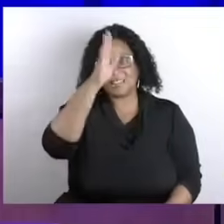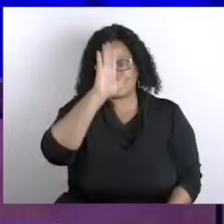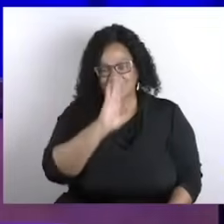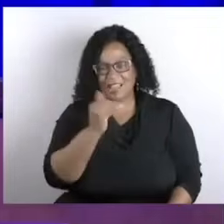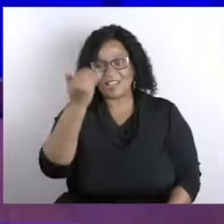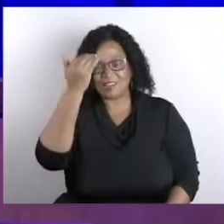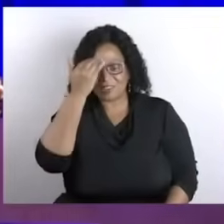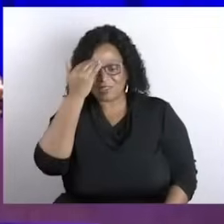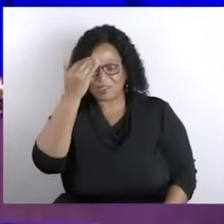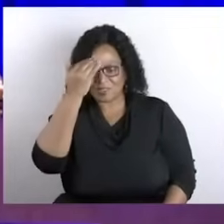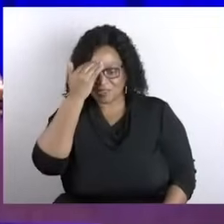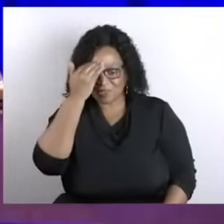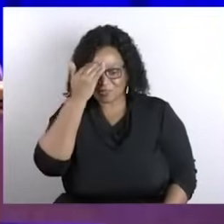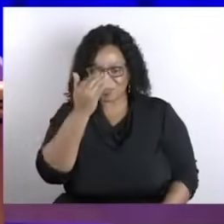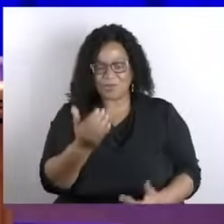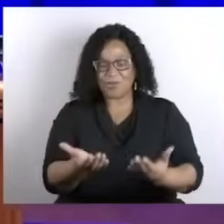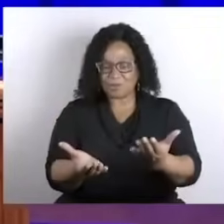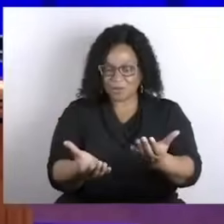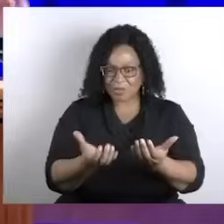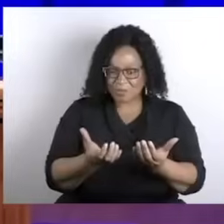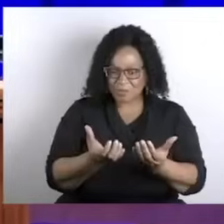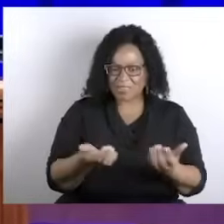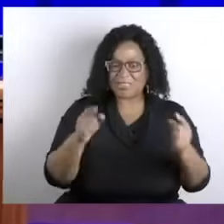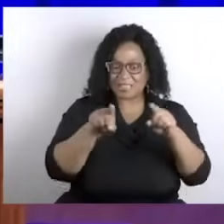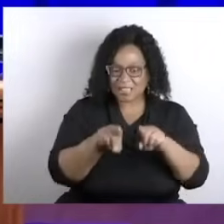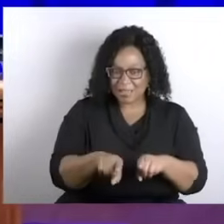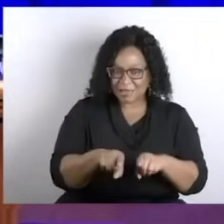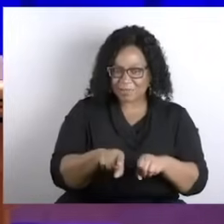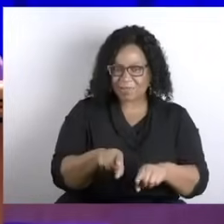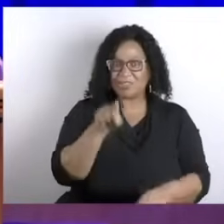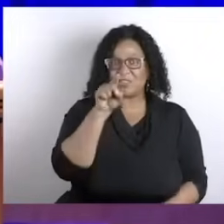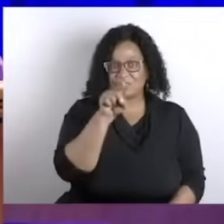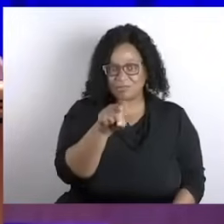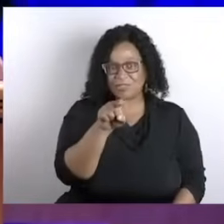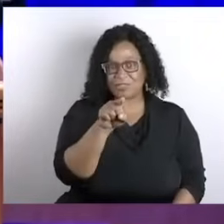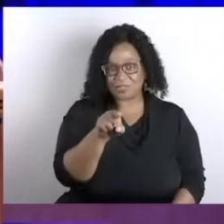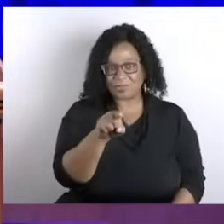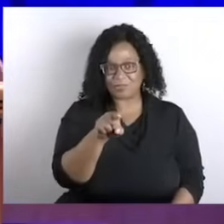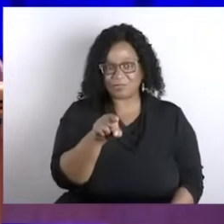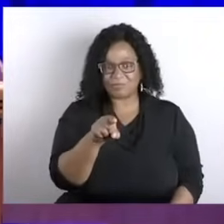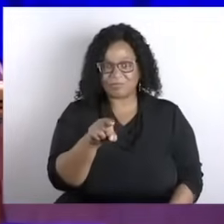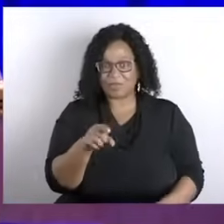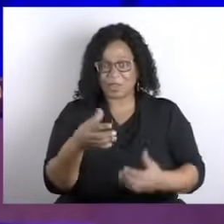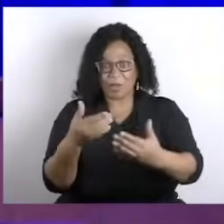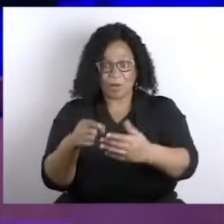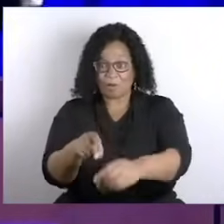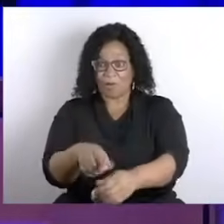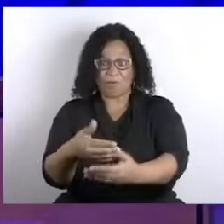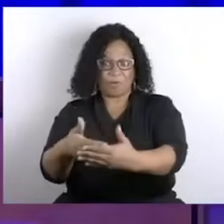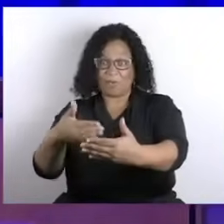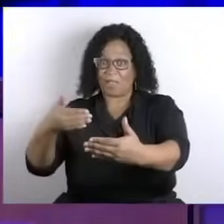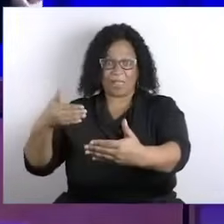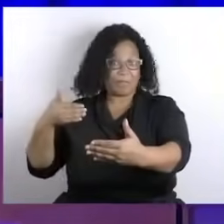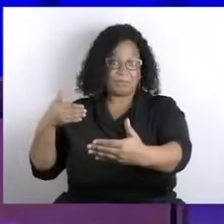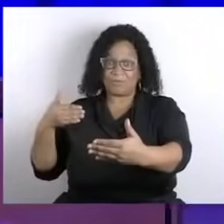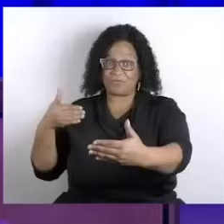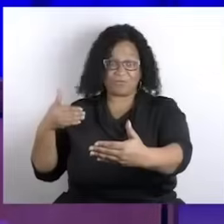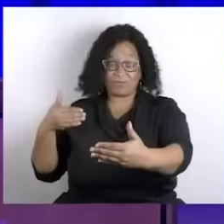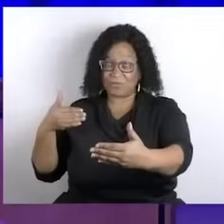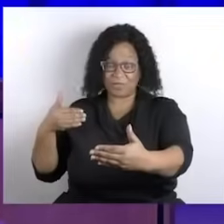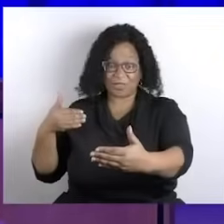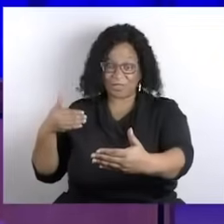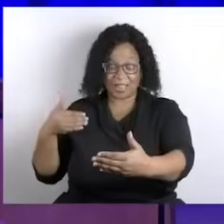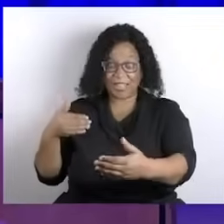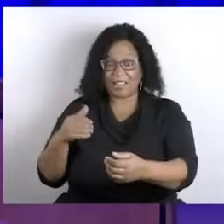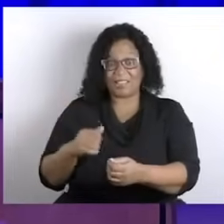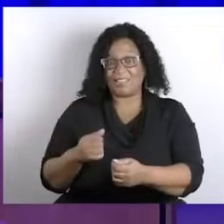I intended for you long before you got in the situation you're in. And I was working on it even when you didn't